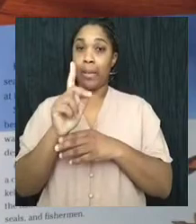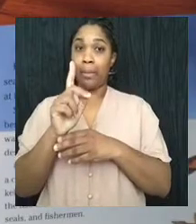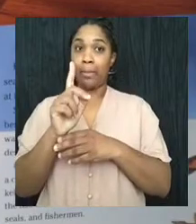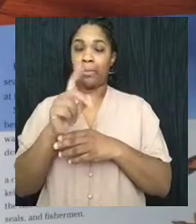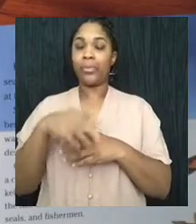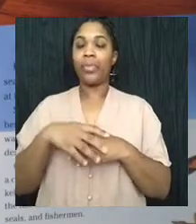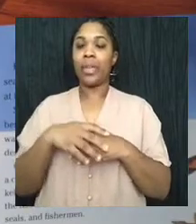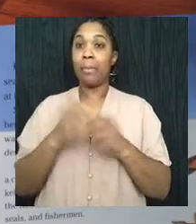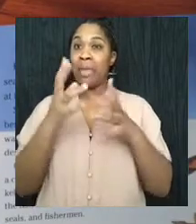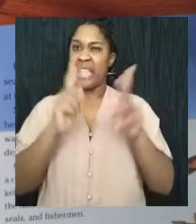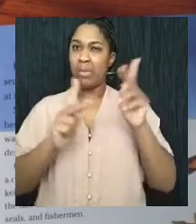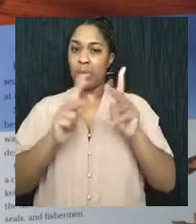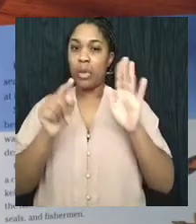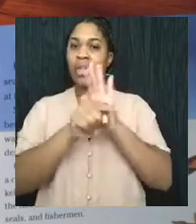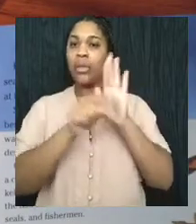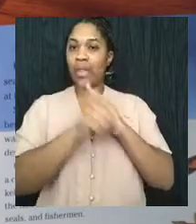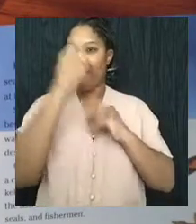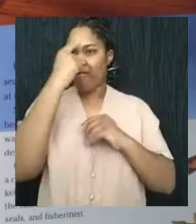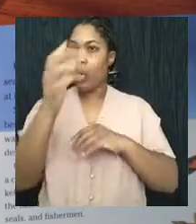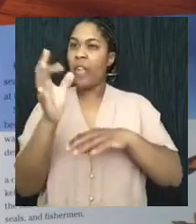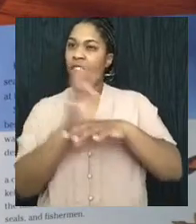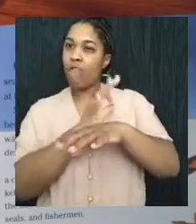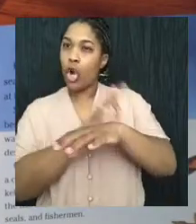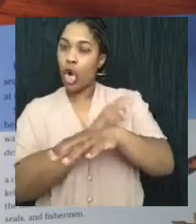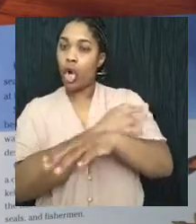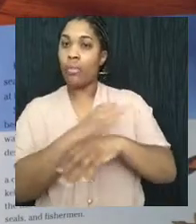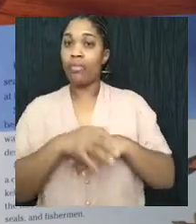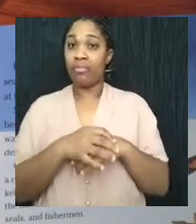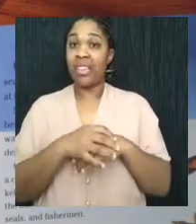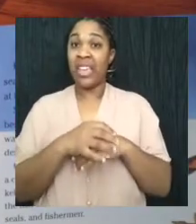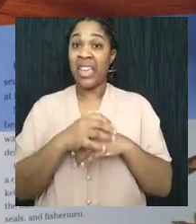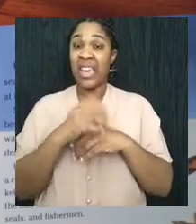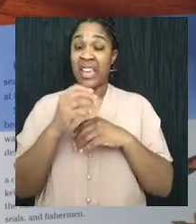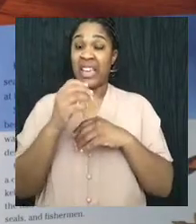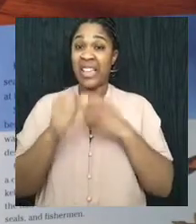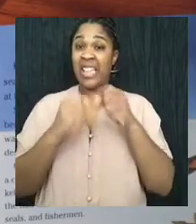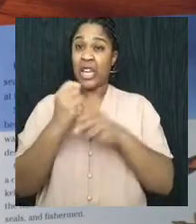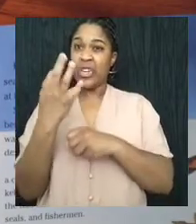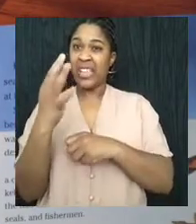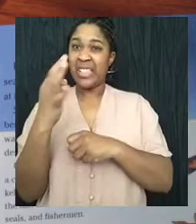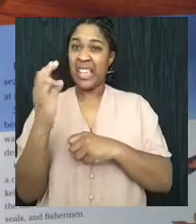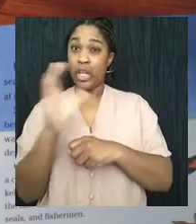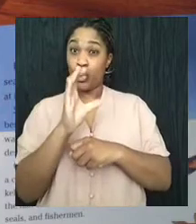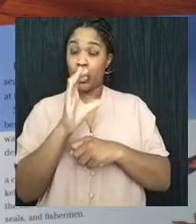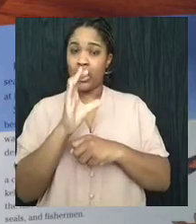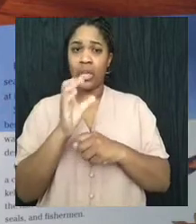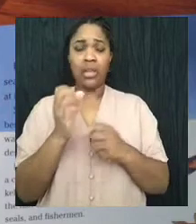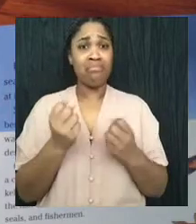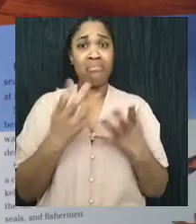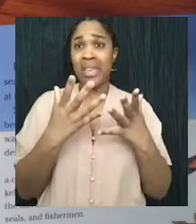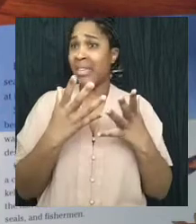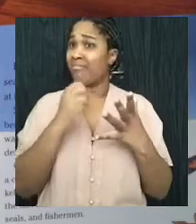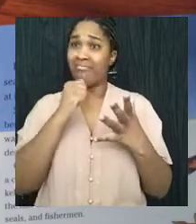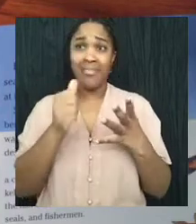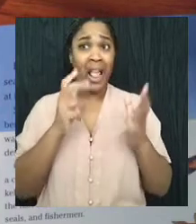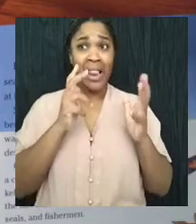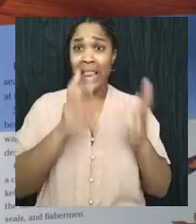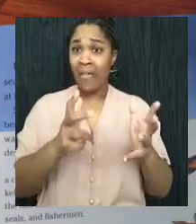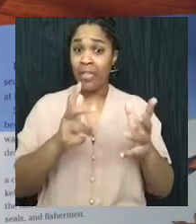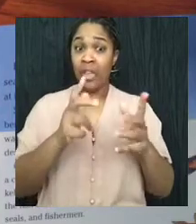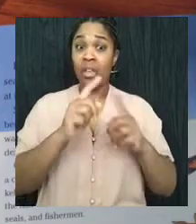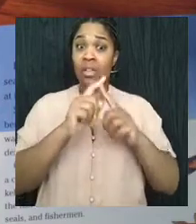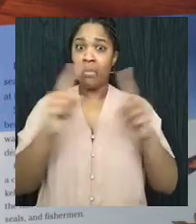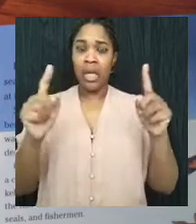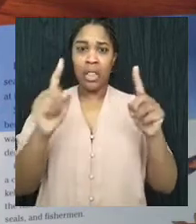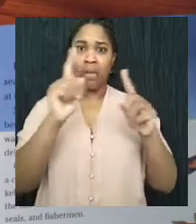the early 1900s, almost none were left. But as the otters disappeared, so did beds